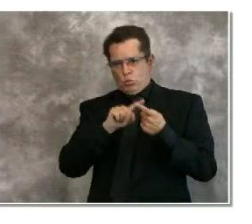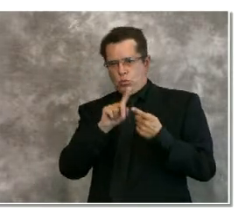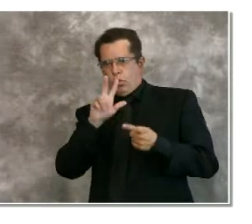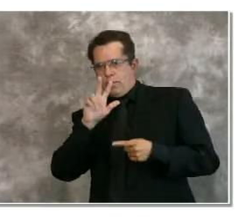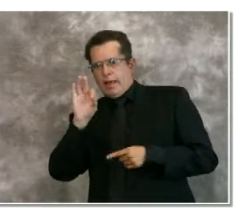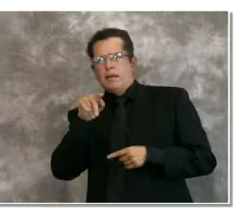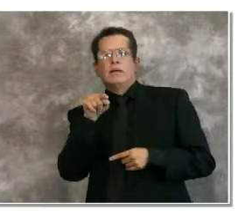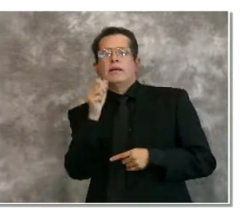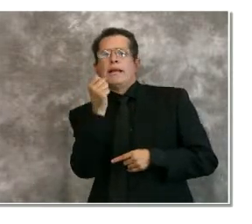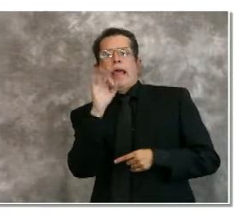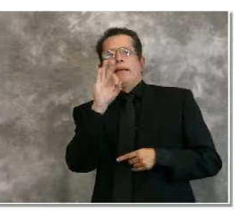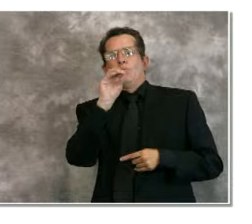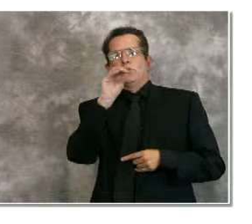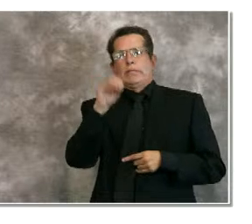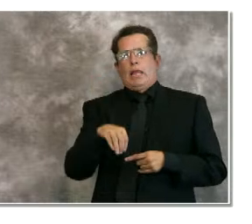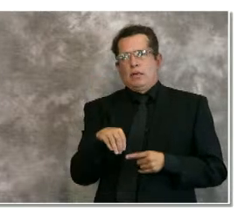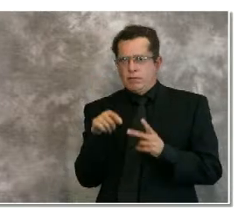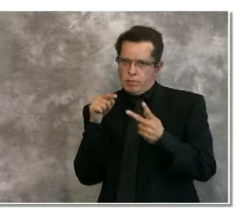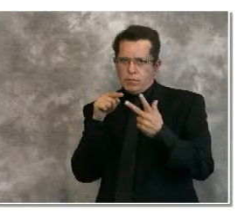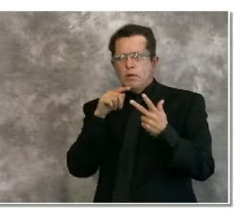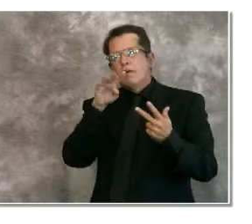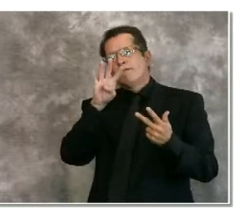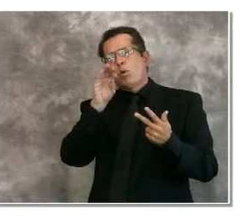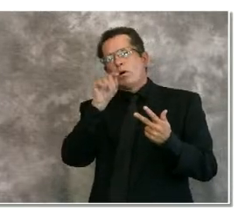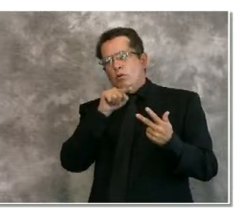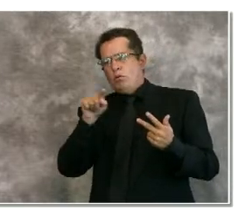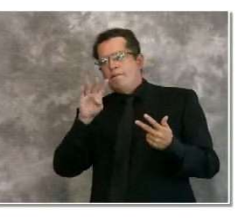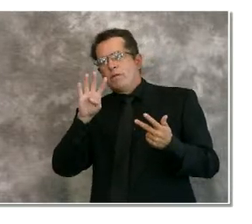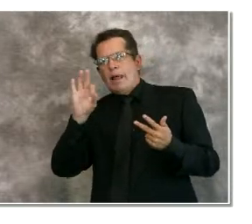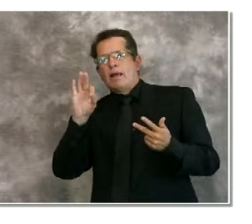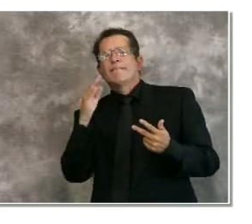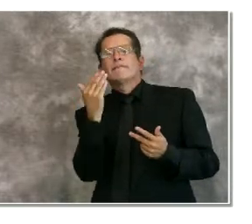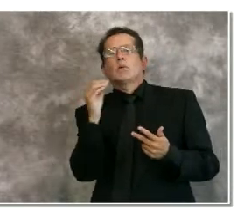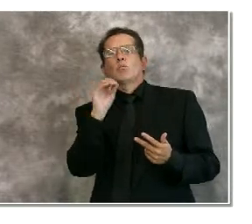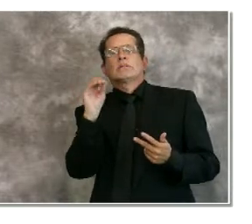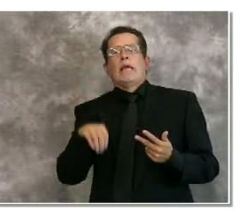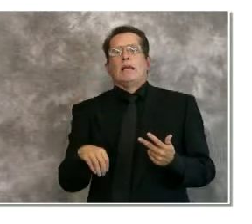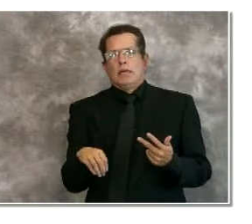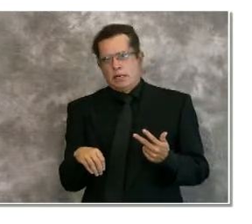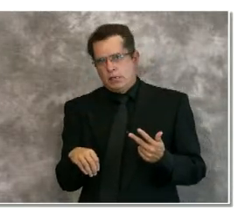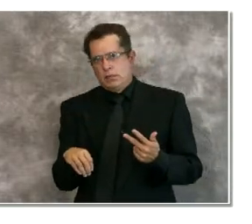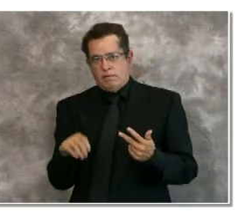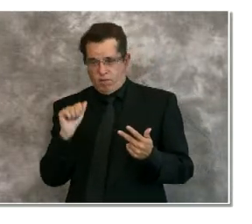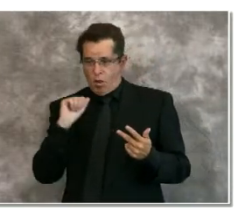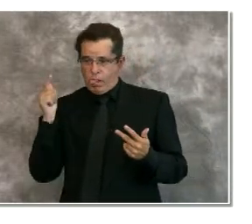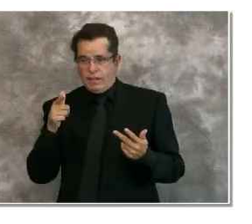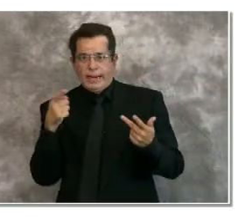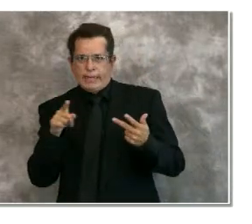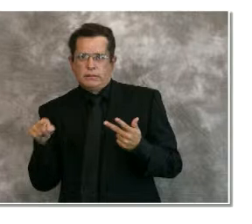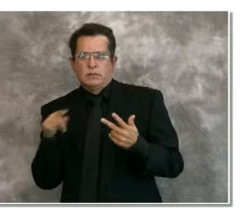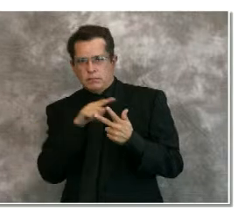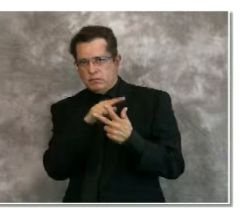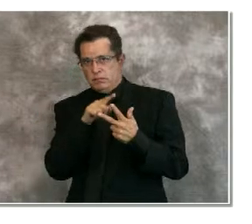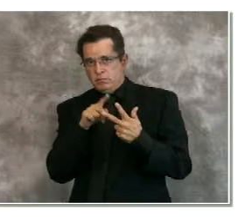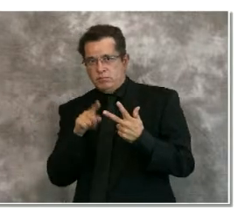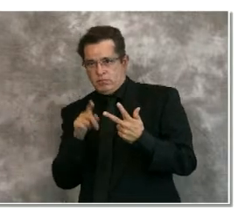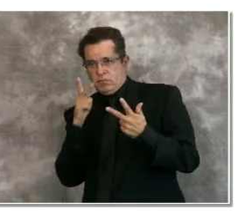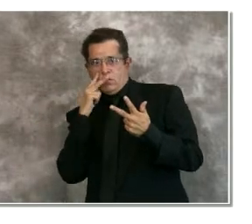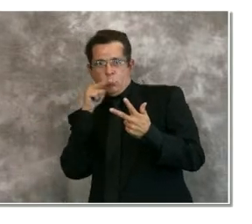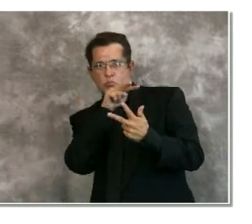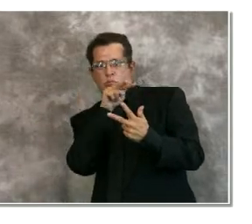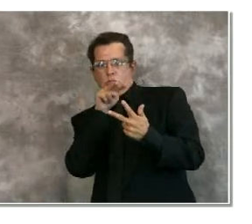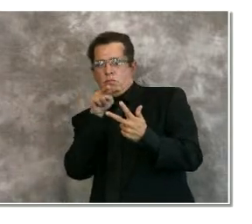is 19% of all cases, and 40 to 49 is 15% of all cases. And as you can see